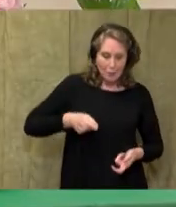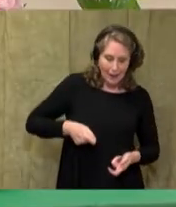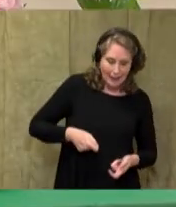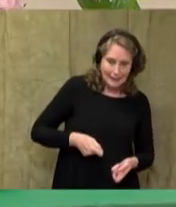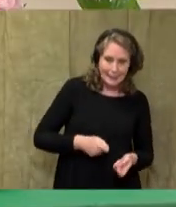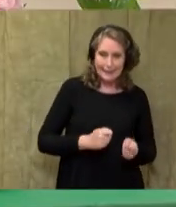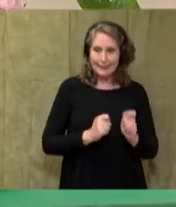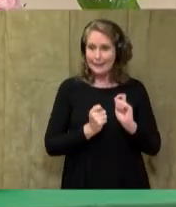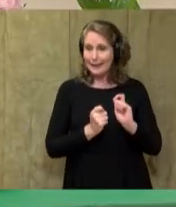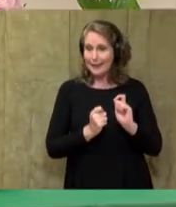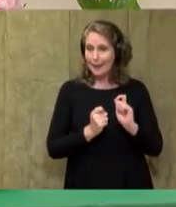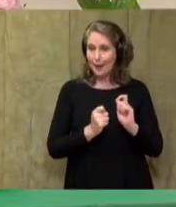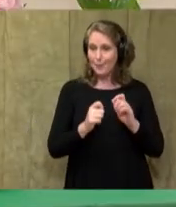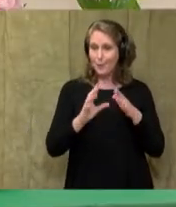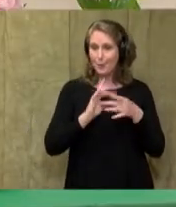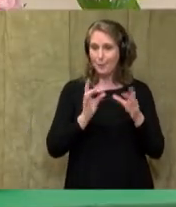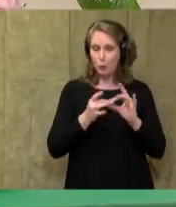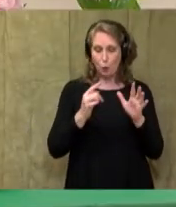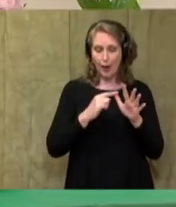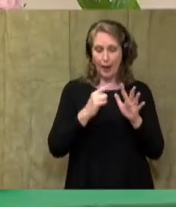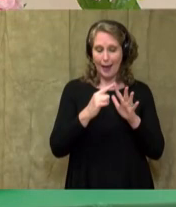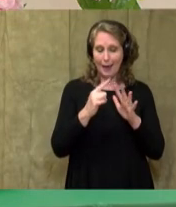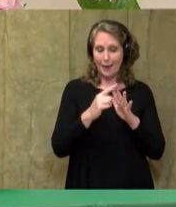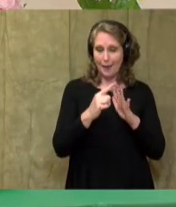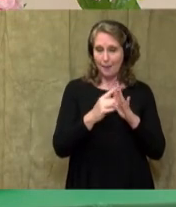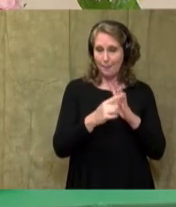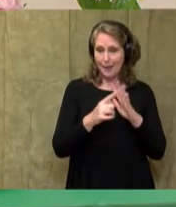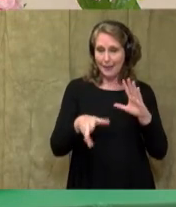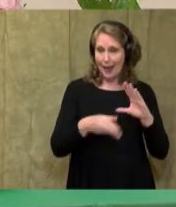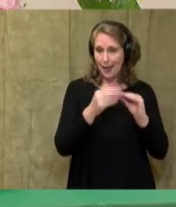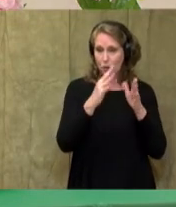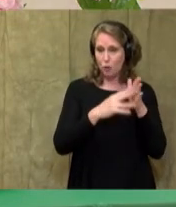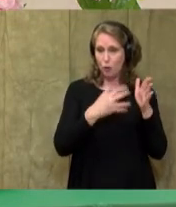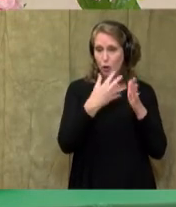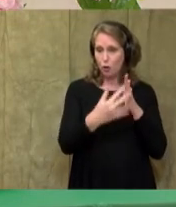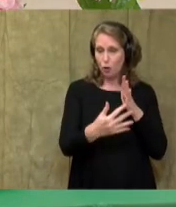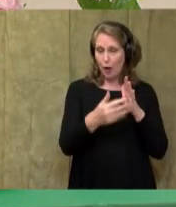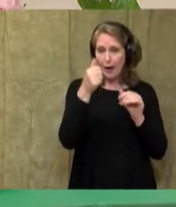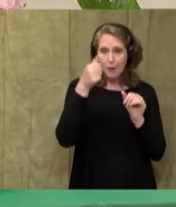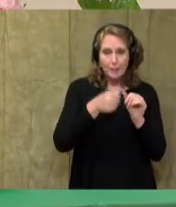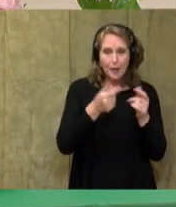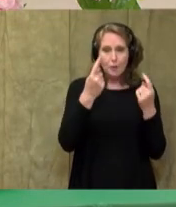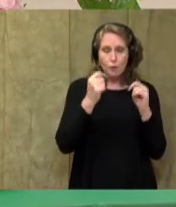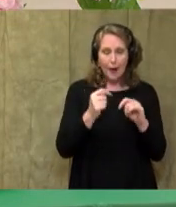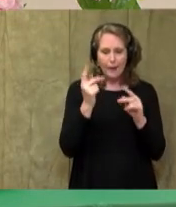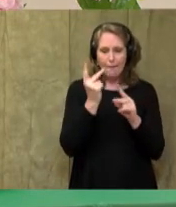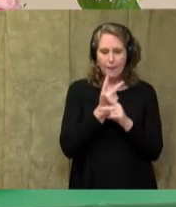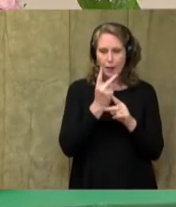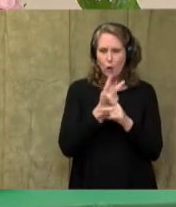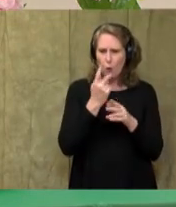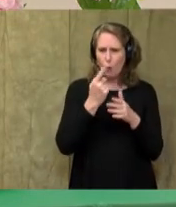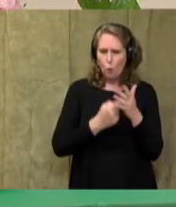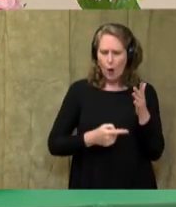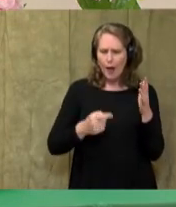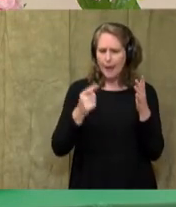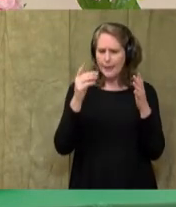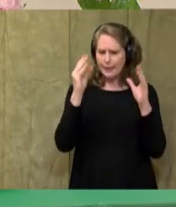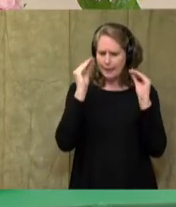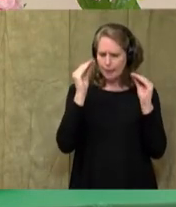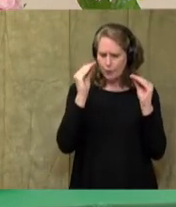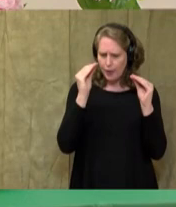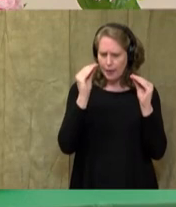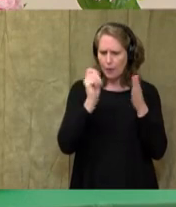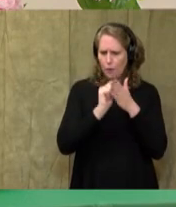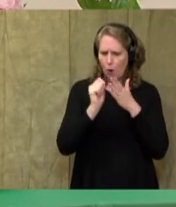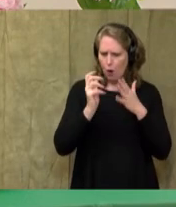up some story elements to add to our chart. And remember, we're trying to figure out the central